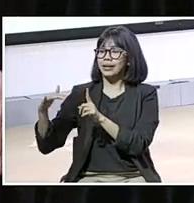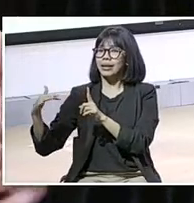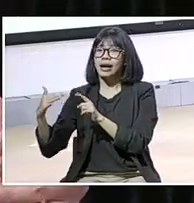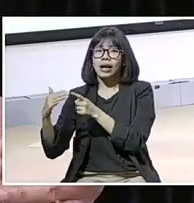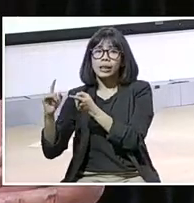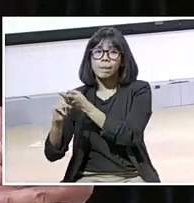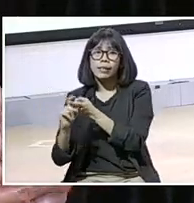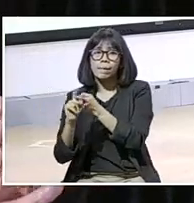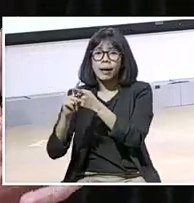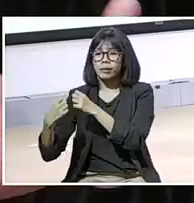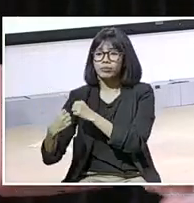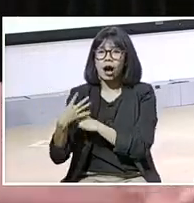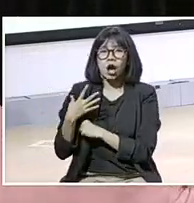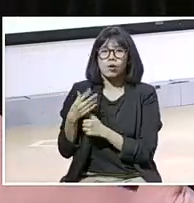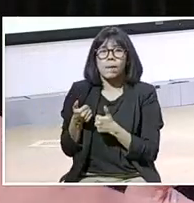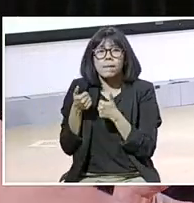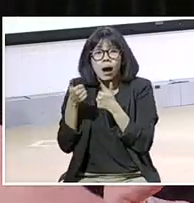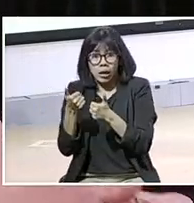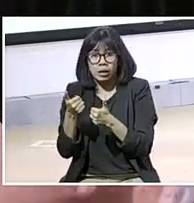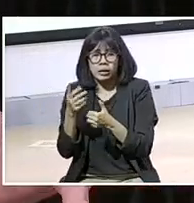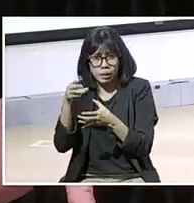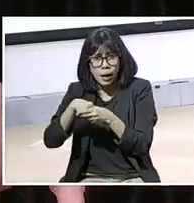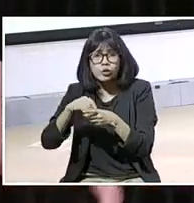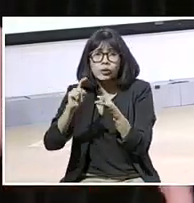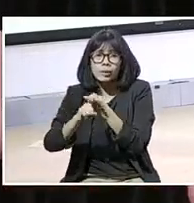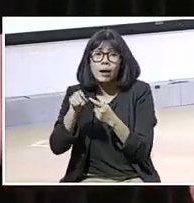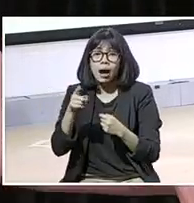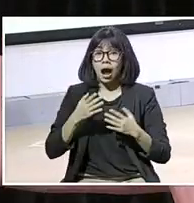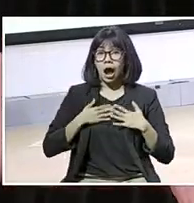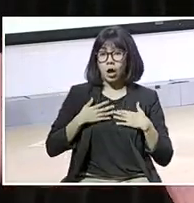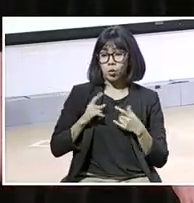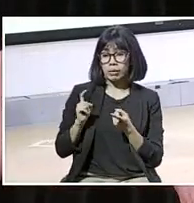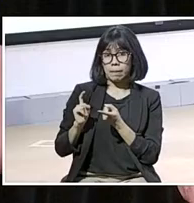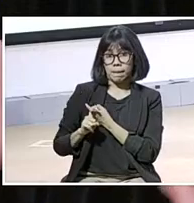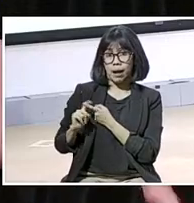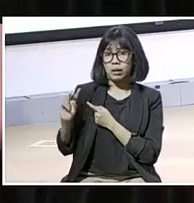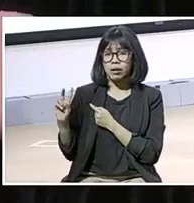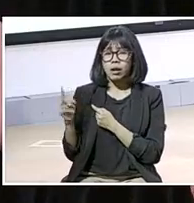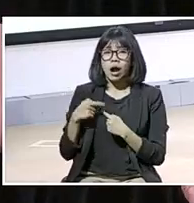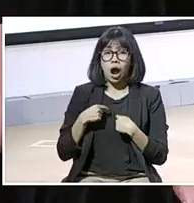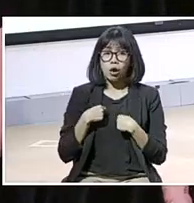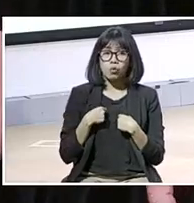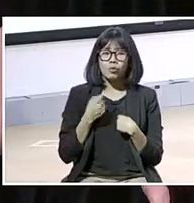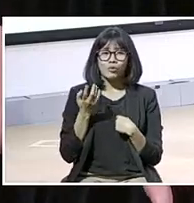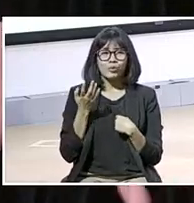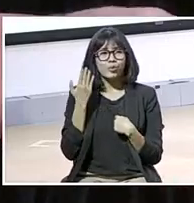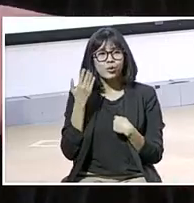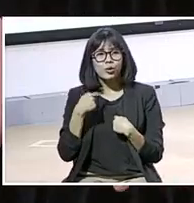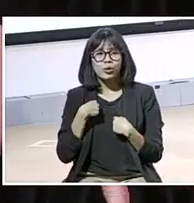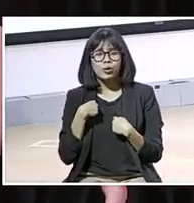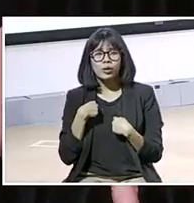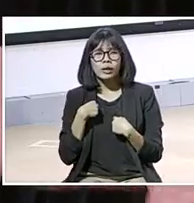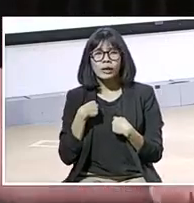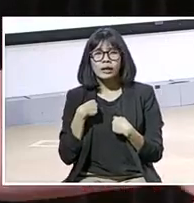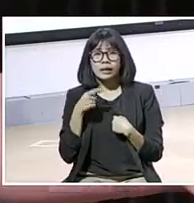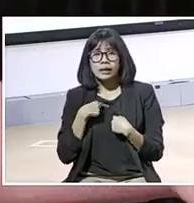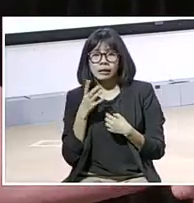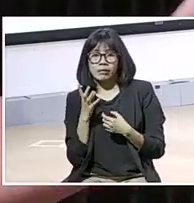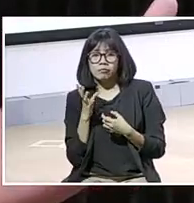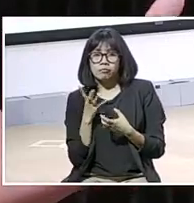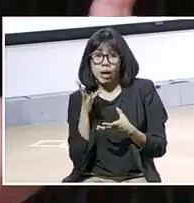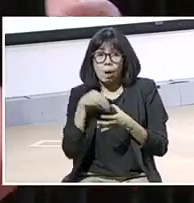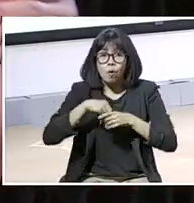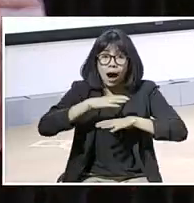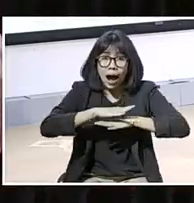going to make yourself better. Even your friends, you know, my friends changed after I got out from being a professional